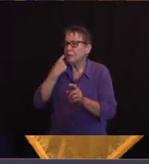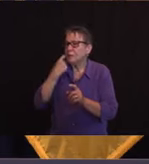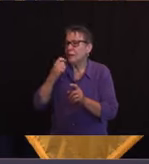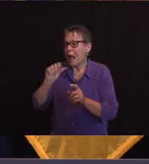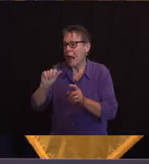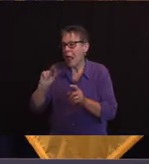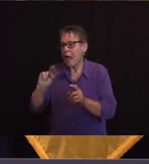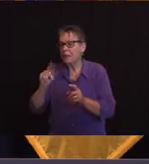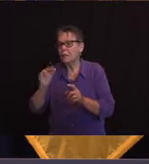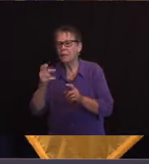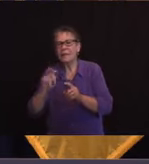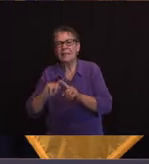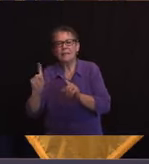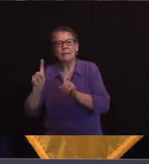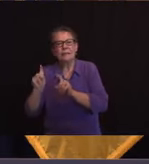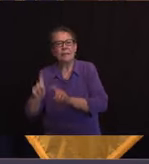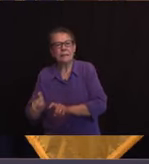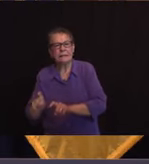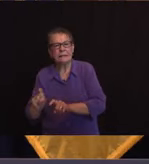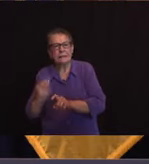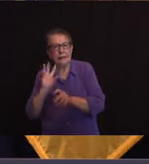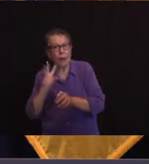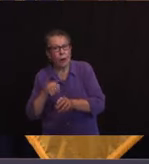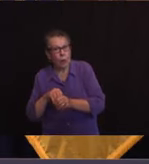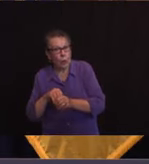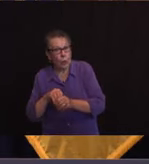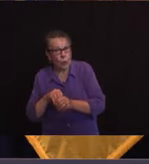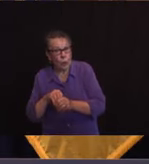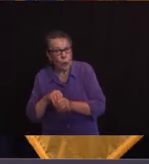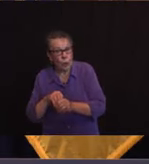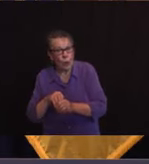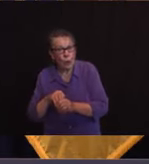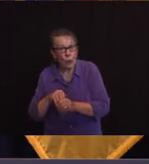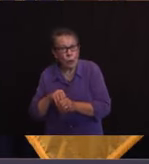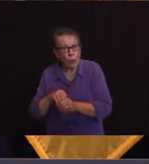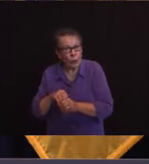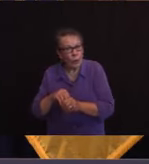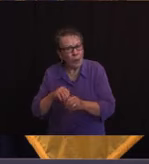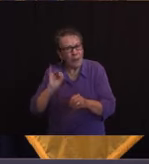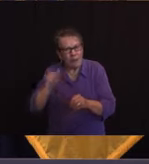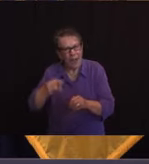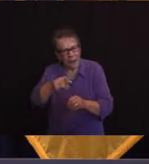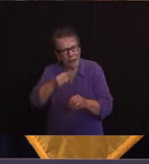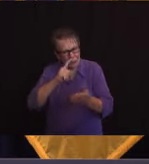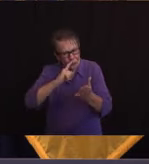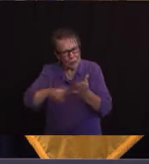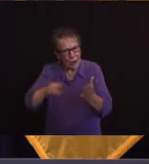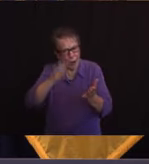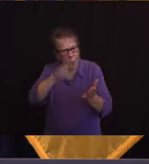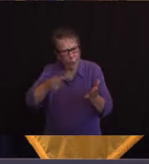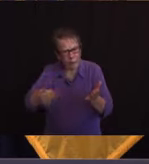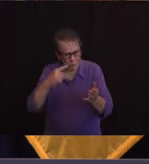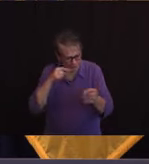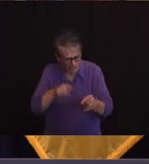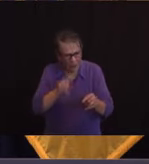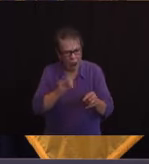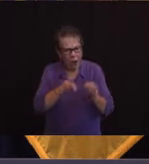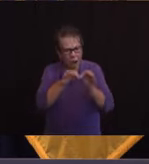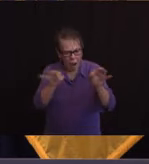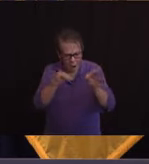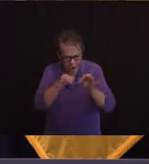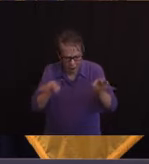hours. So for instance, thank you, Judy, if you test positive in an antigen, I just got tested this morning as part of a